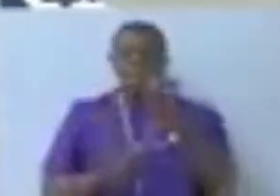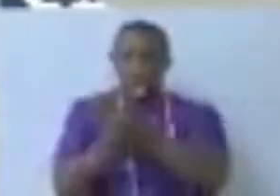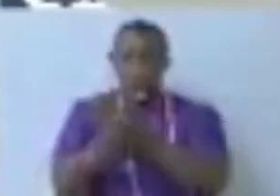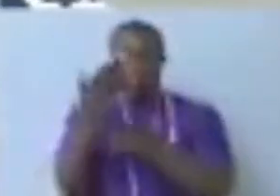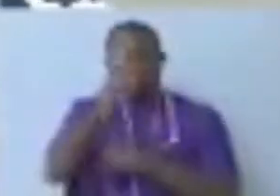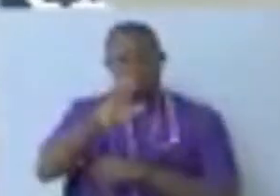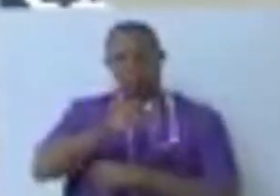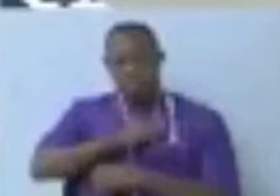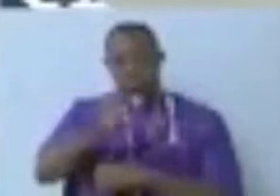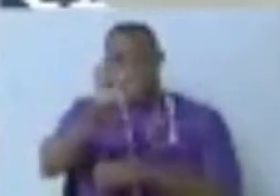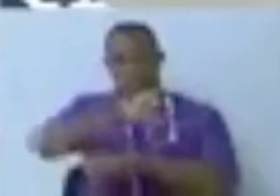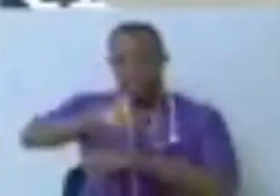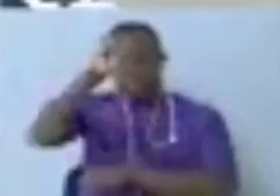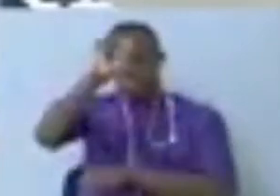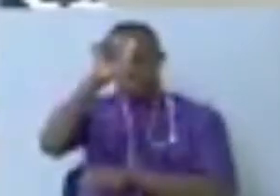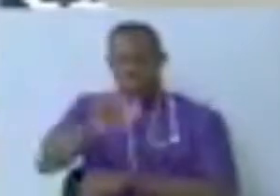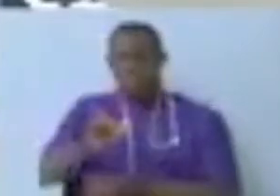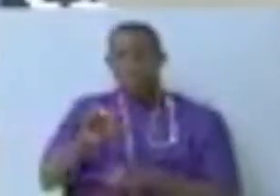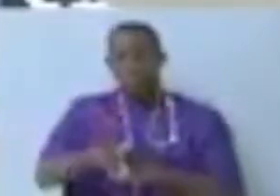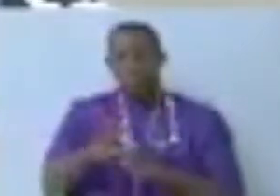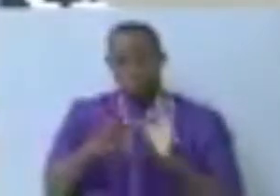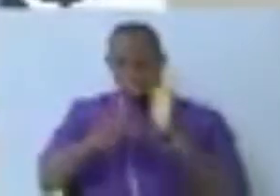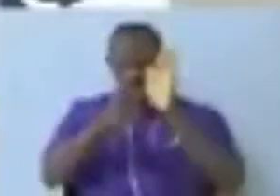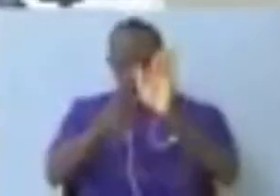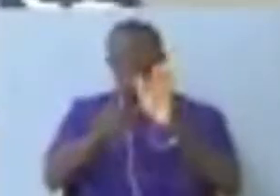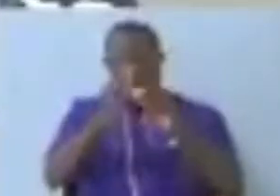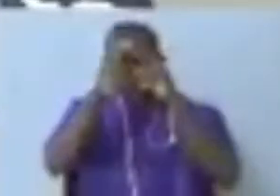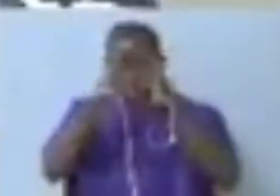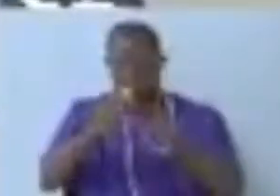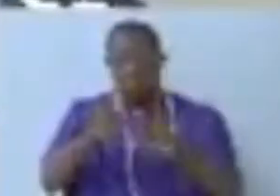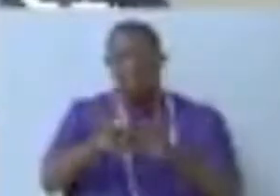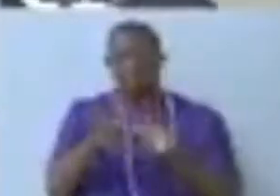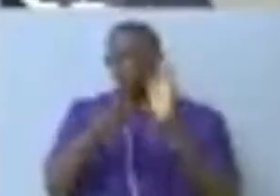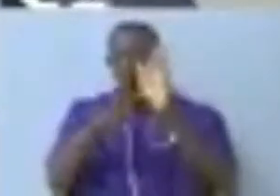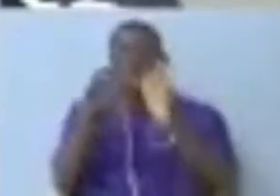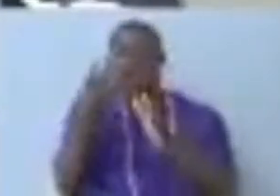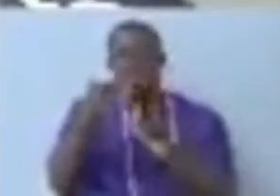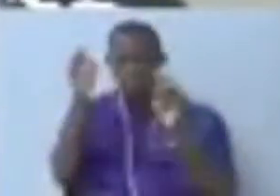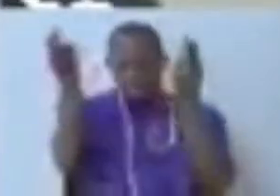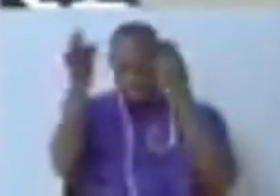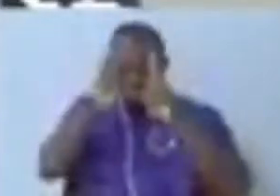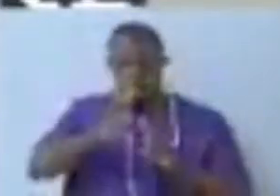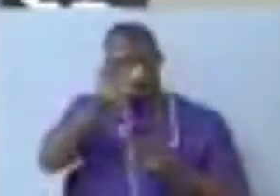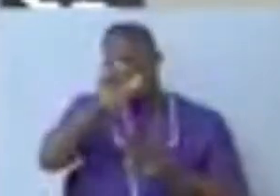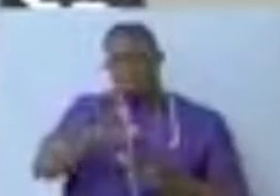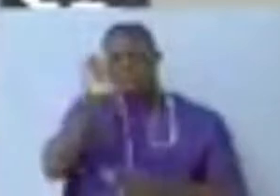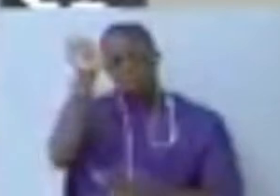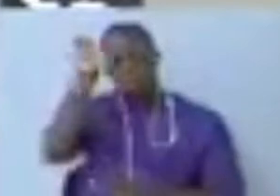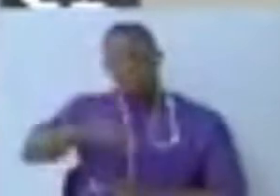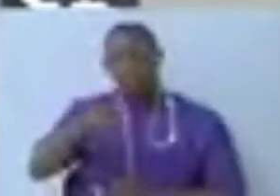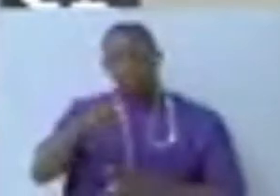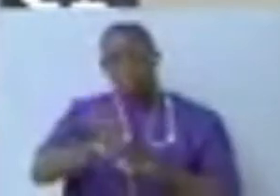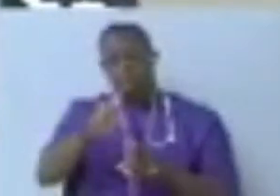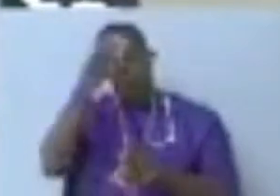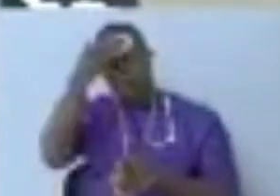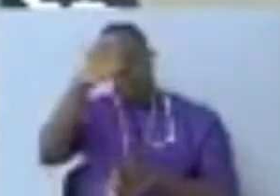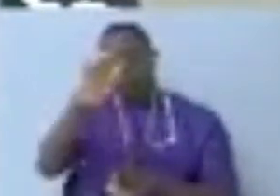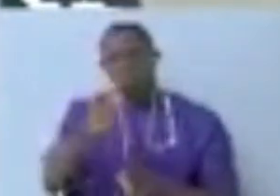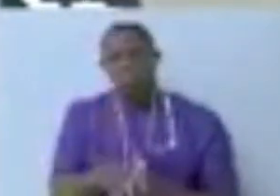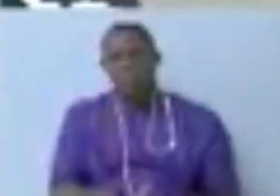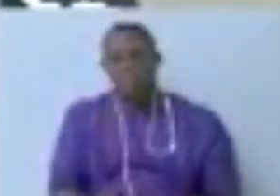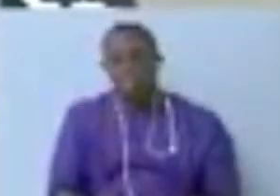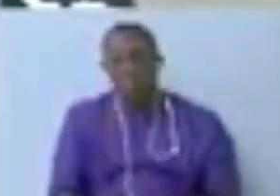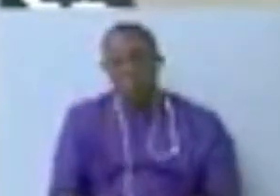show decorum and show how lawyers must behave. So let's proceed and answer the question. What was the